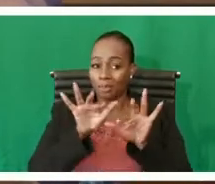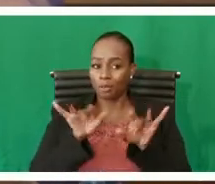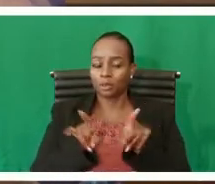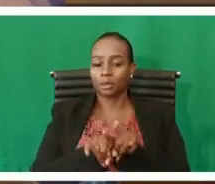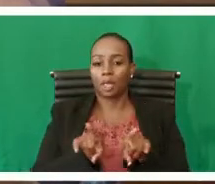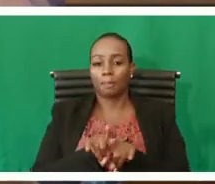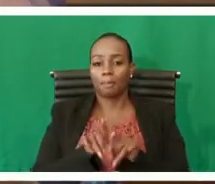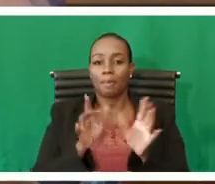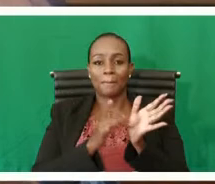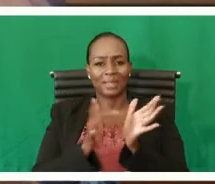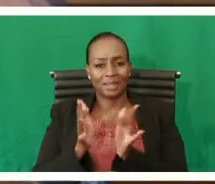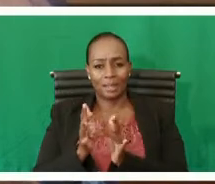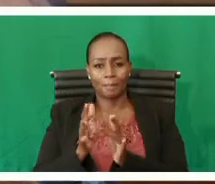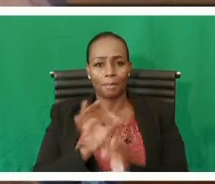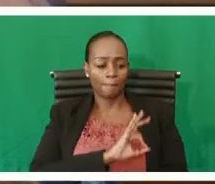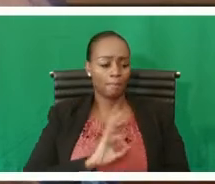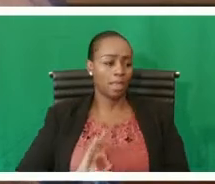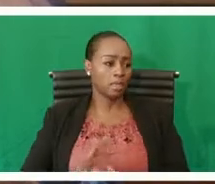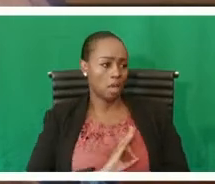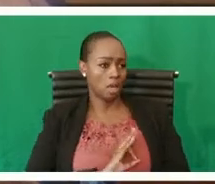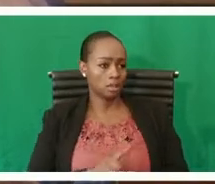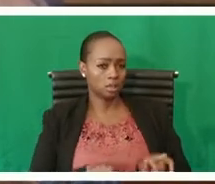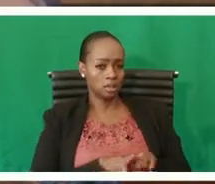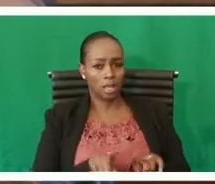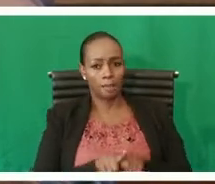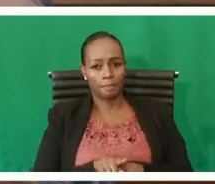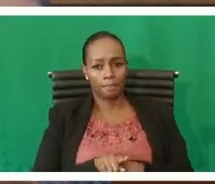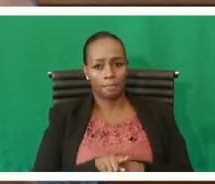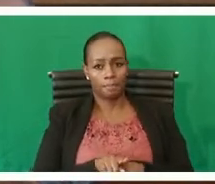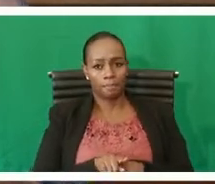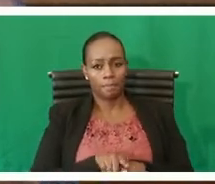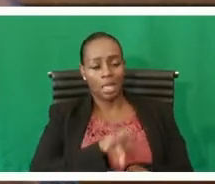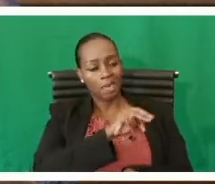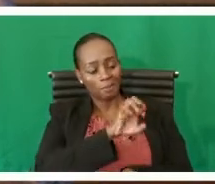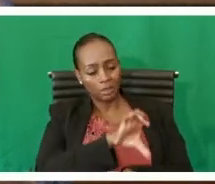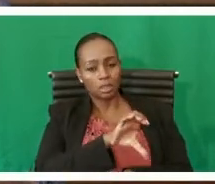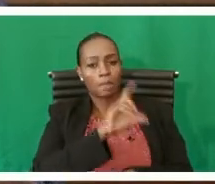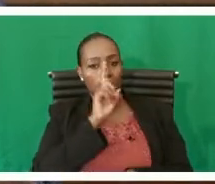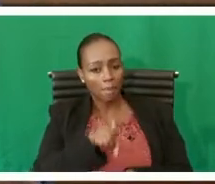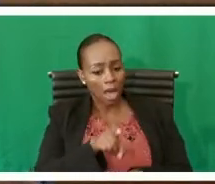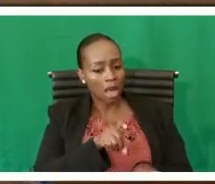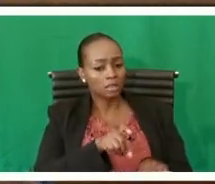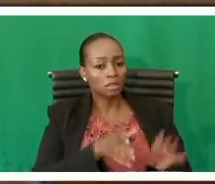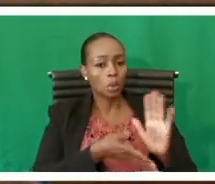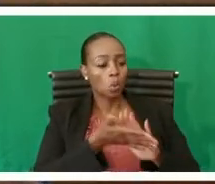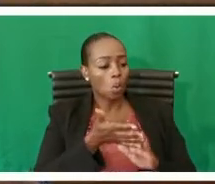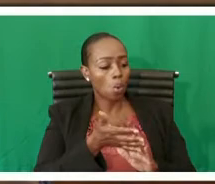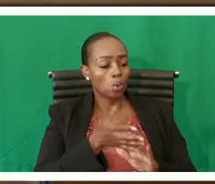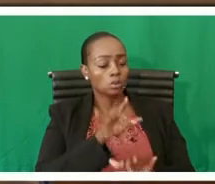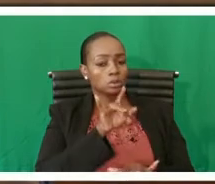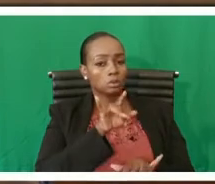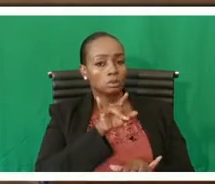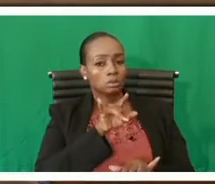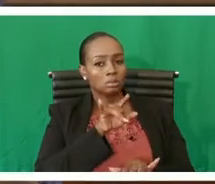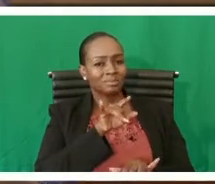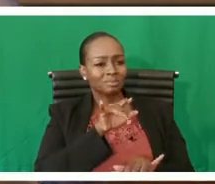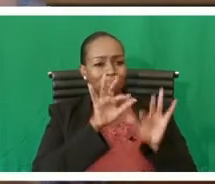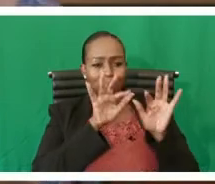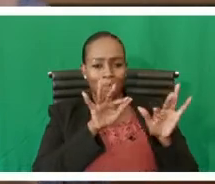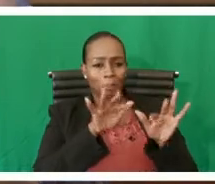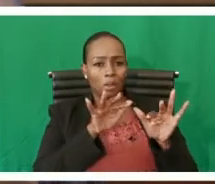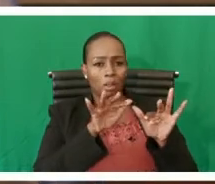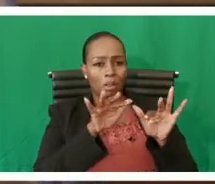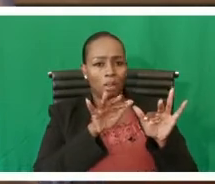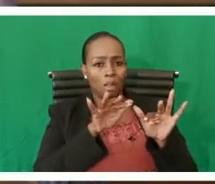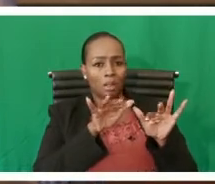Majoro, Le Lituna, Babeseba Kruhile Monu, Baile, Ditsenza Bona Batu, Badula Bobing, Badula